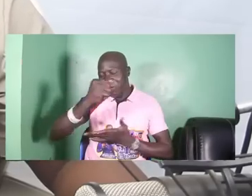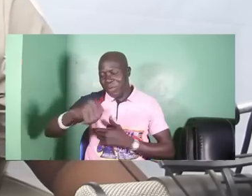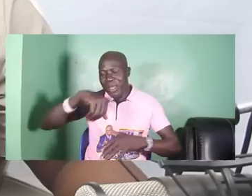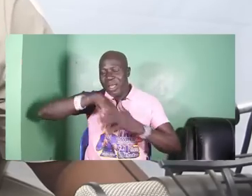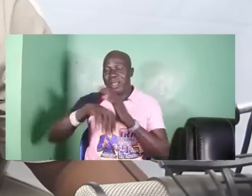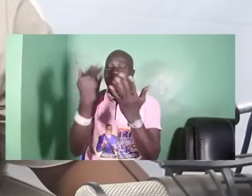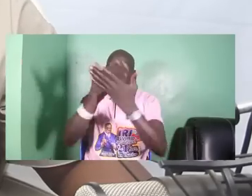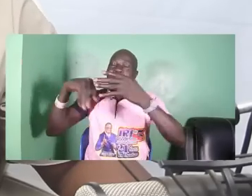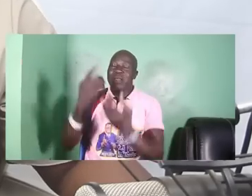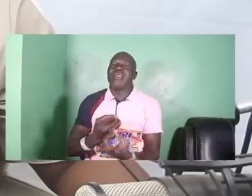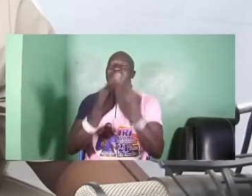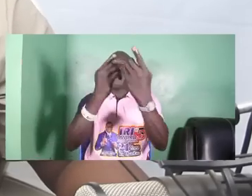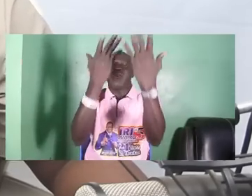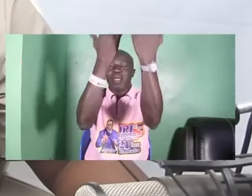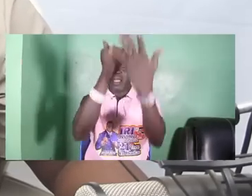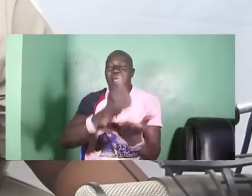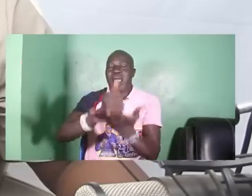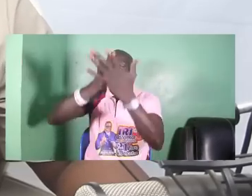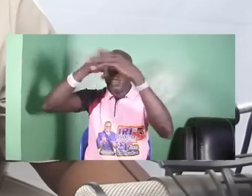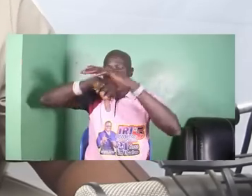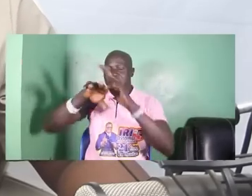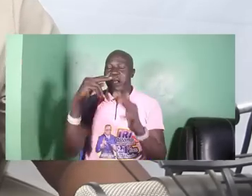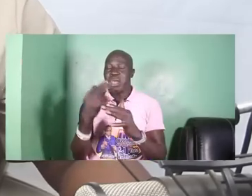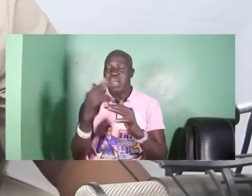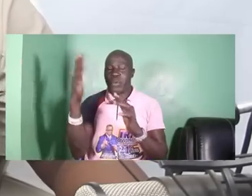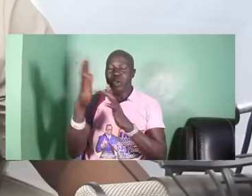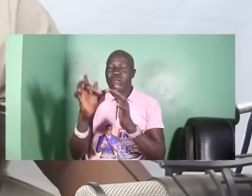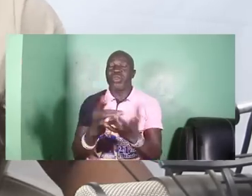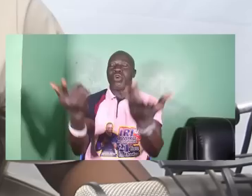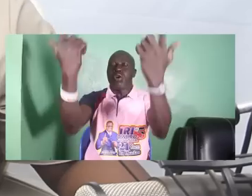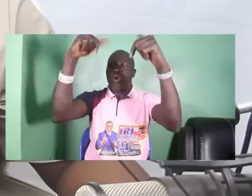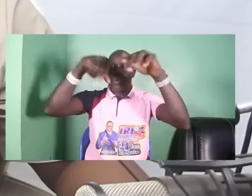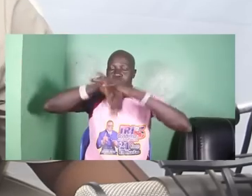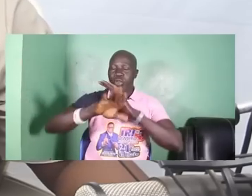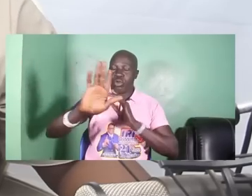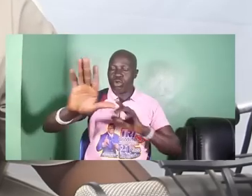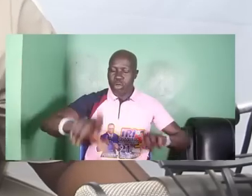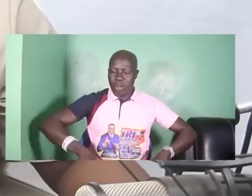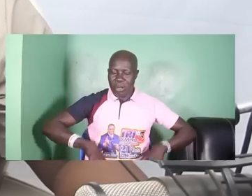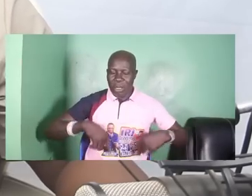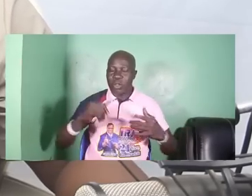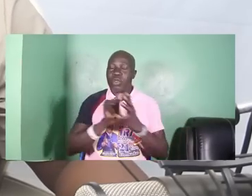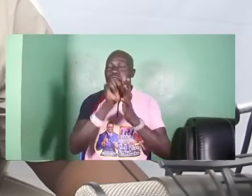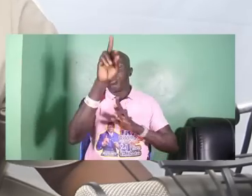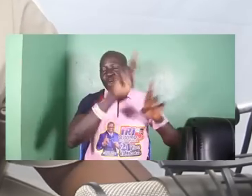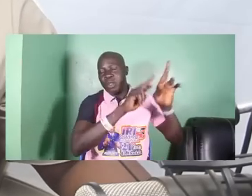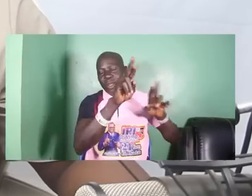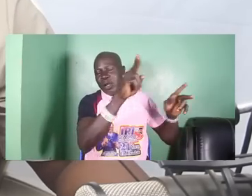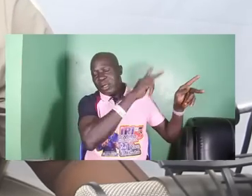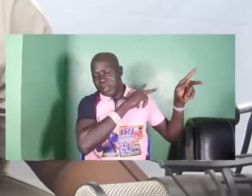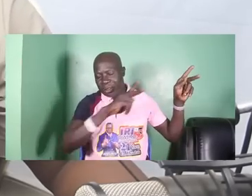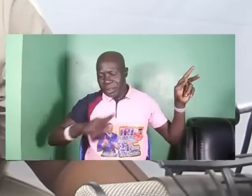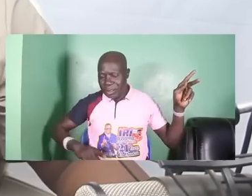lowo atoke. Divine hour. Ni oruko Jesus. In the name of Jesus. O so kale sinu aye. Amen. Wa de sebi oba.